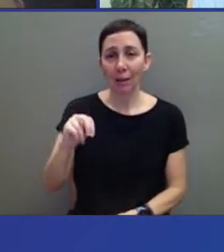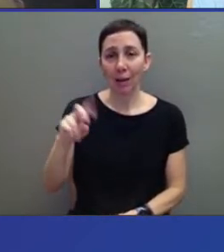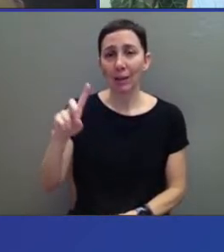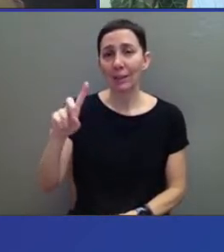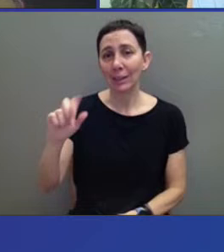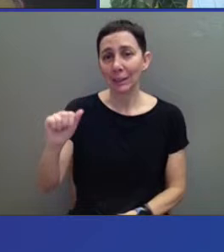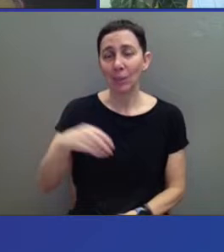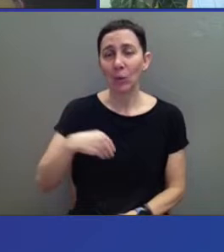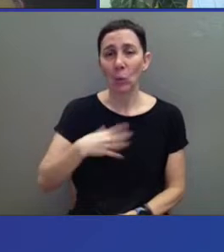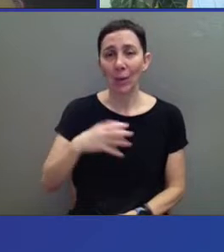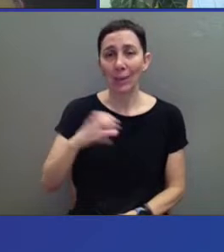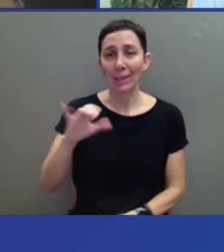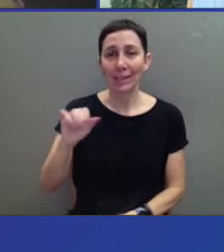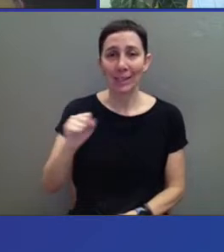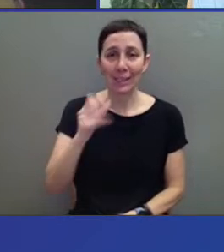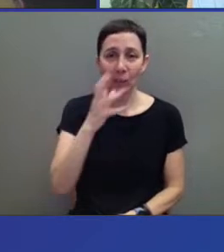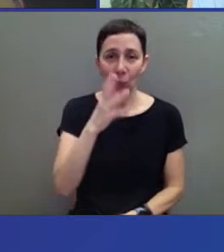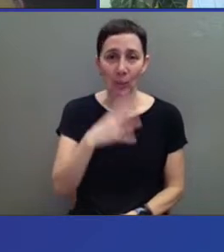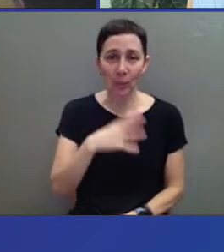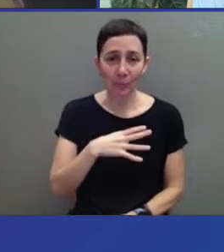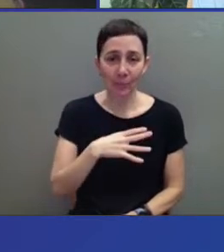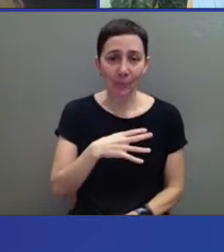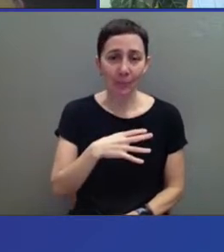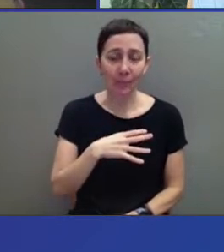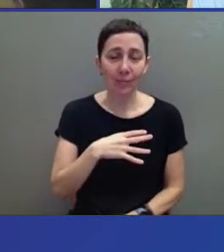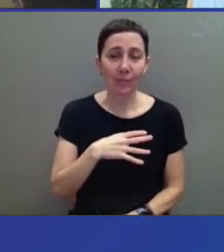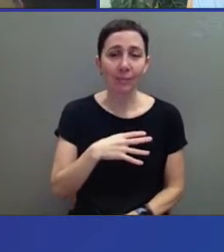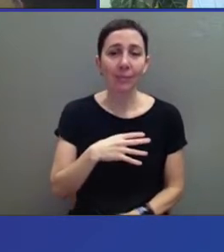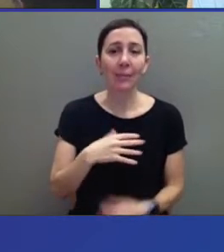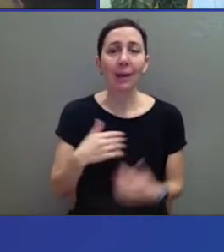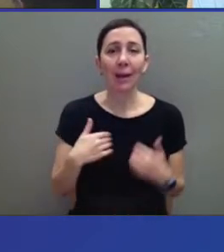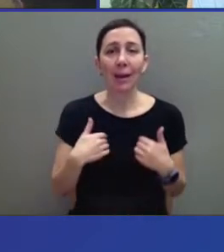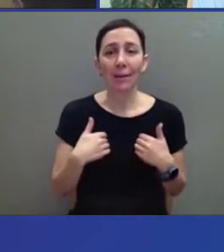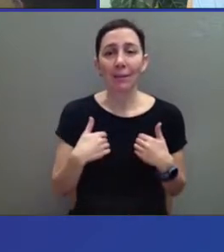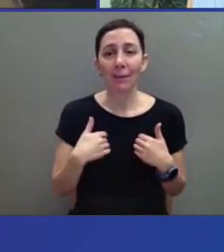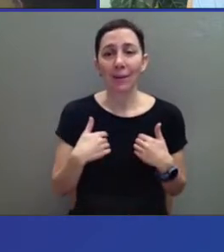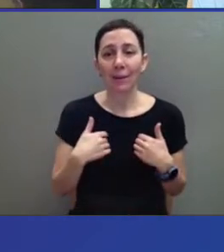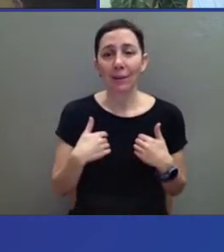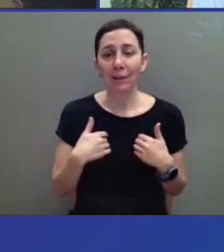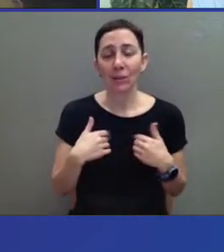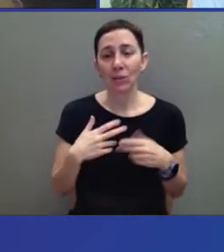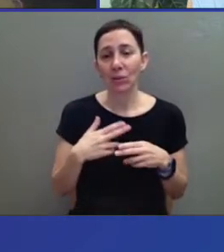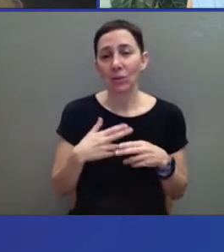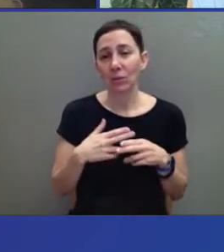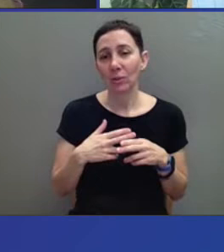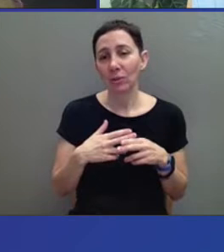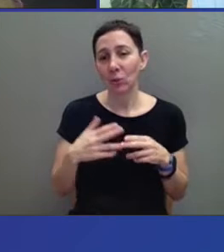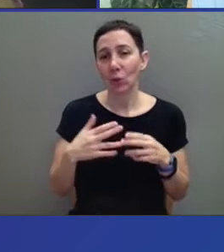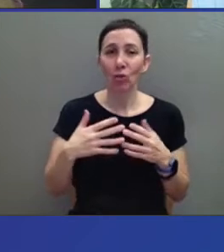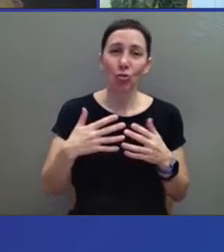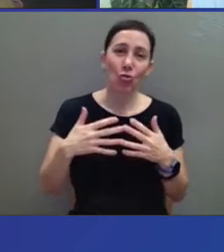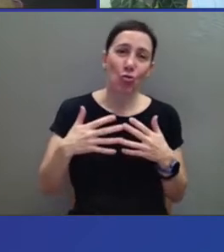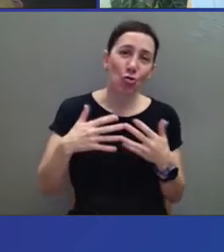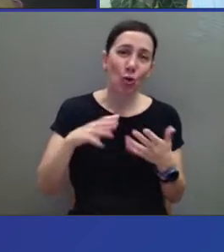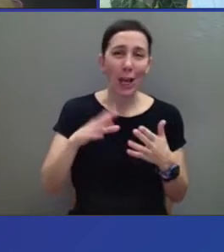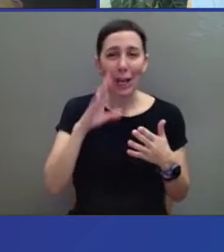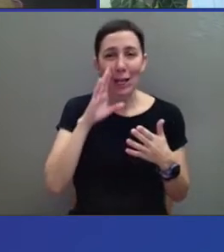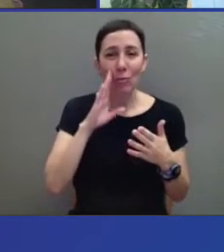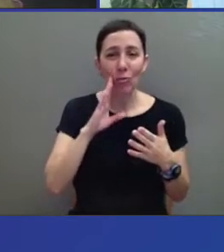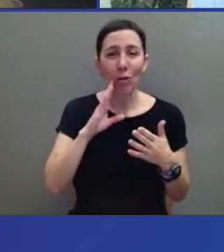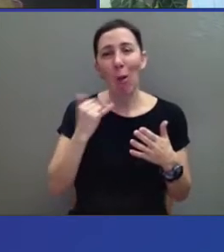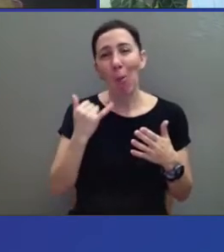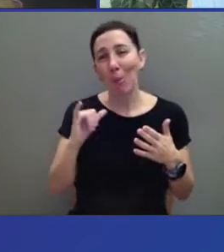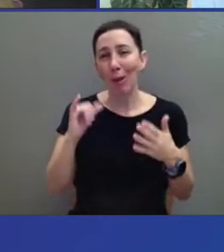white cis woman. I have short, grayish, brownish